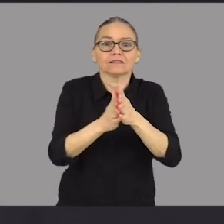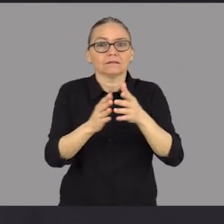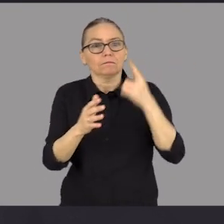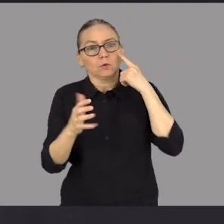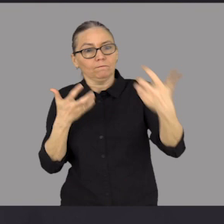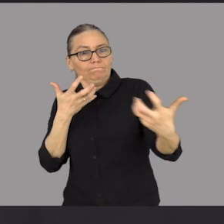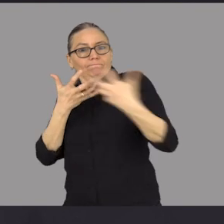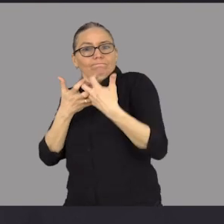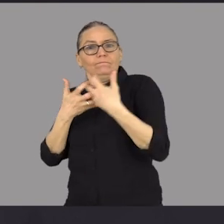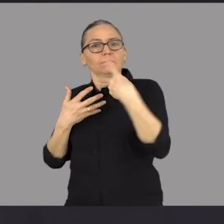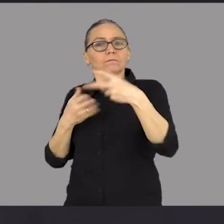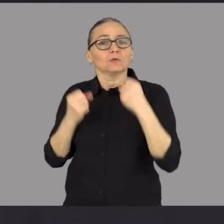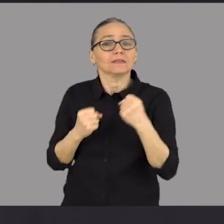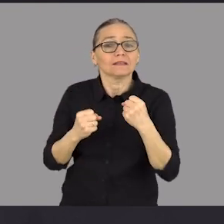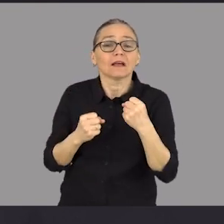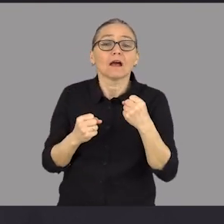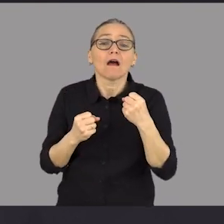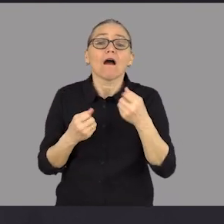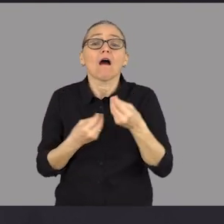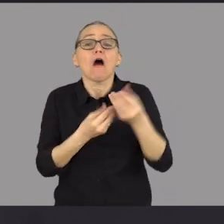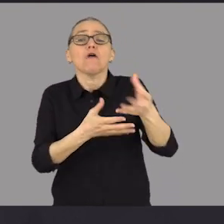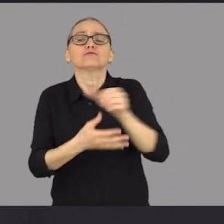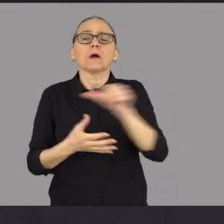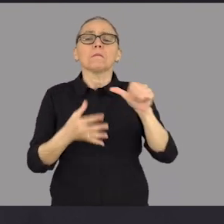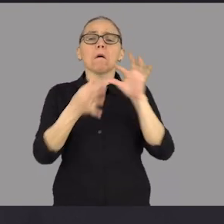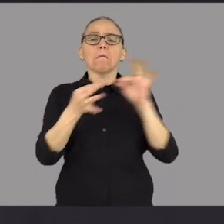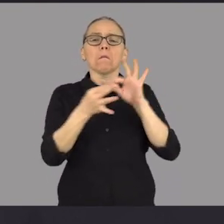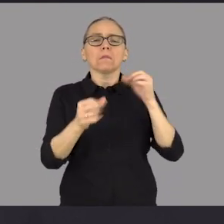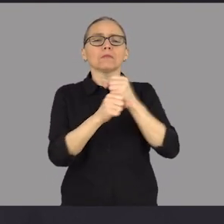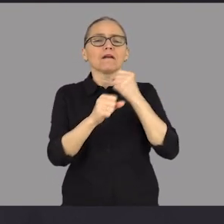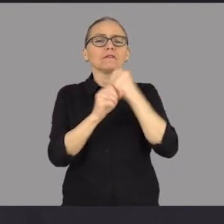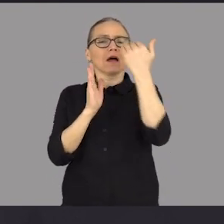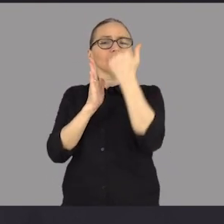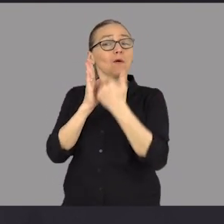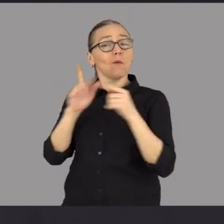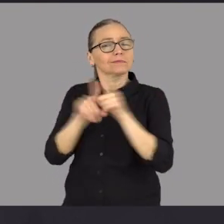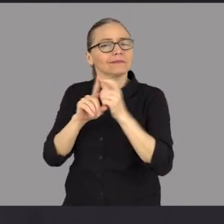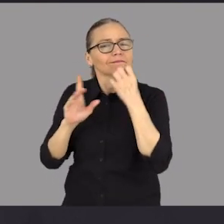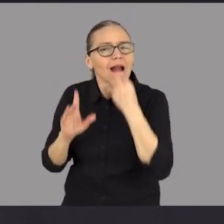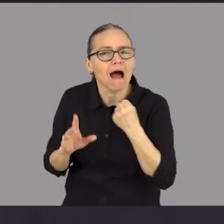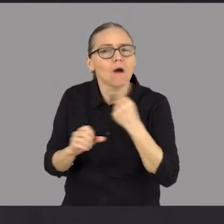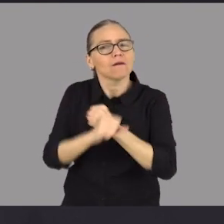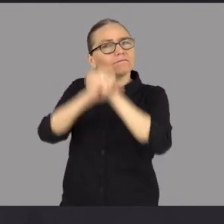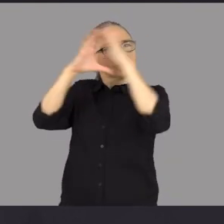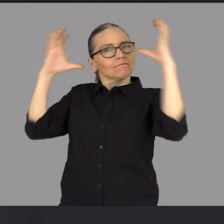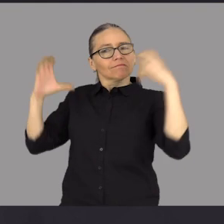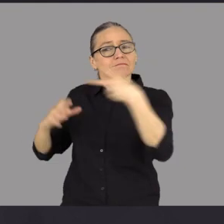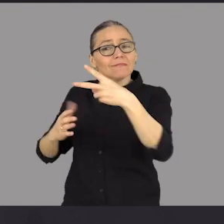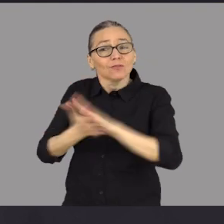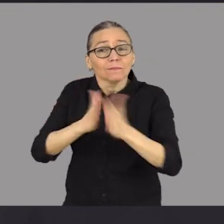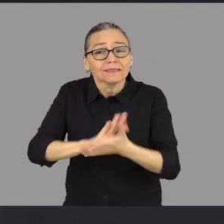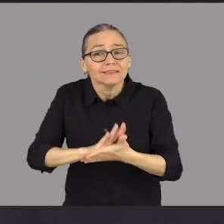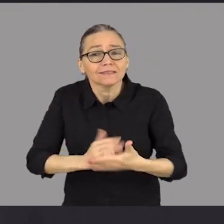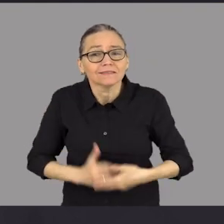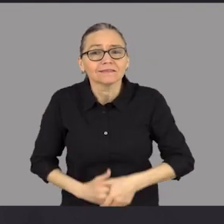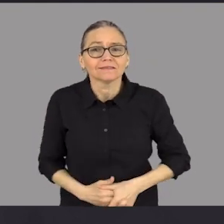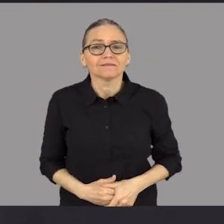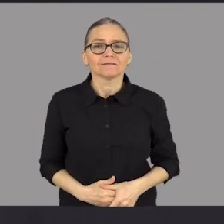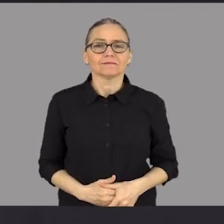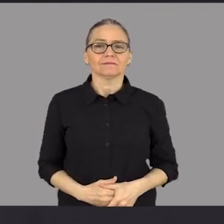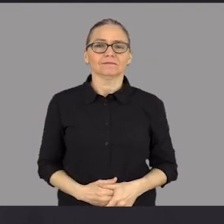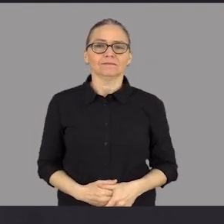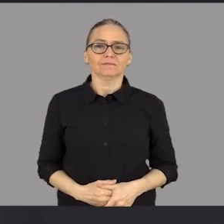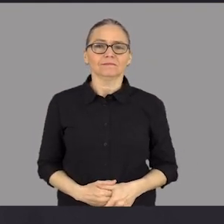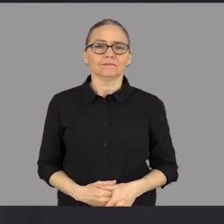potential candidates. It not only conveys what the job is, but also what your company's values